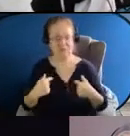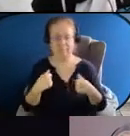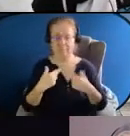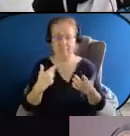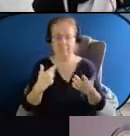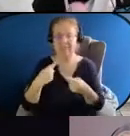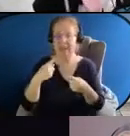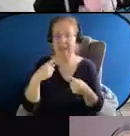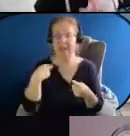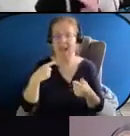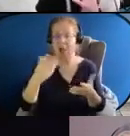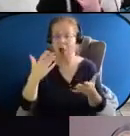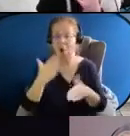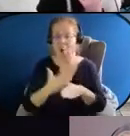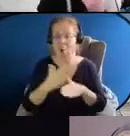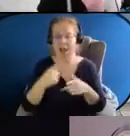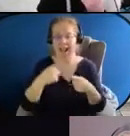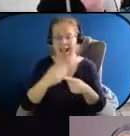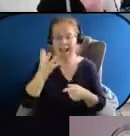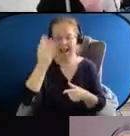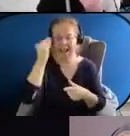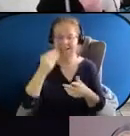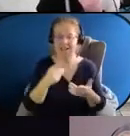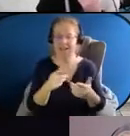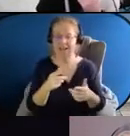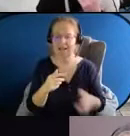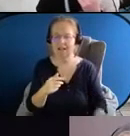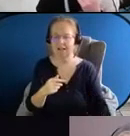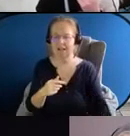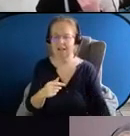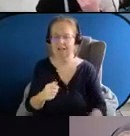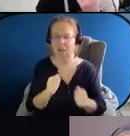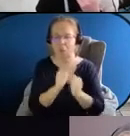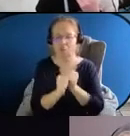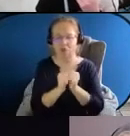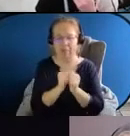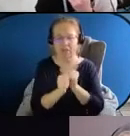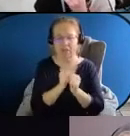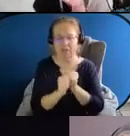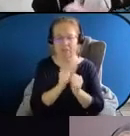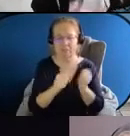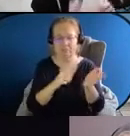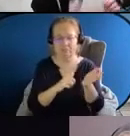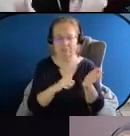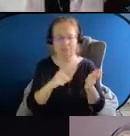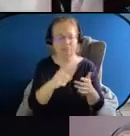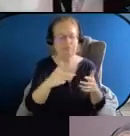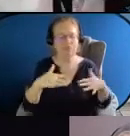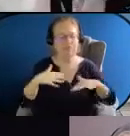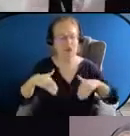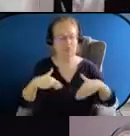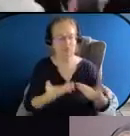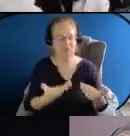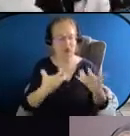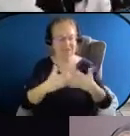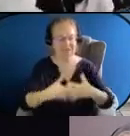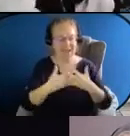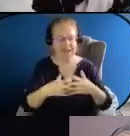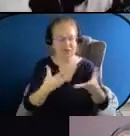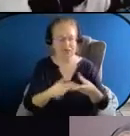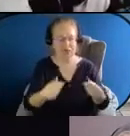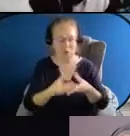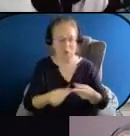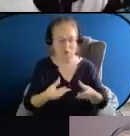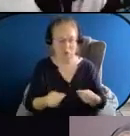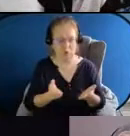with eLearning Brothers as the Chief Operating Officer. eLearning Brothers is a provider of technology solutions and services here in the